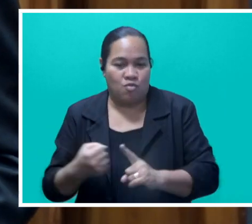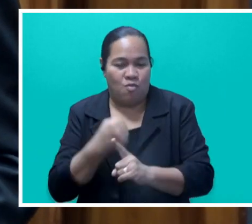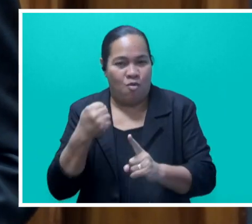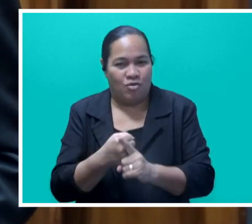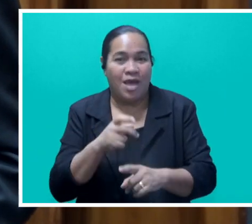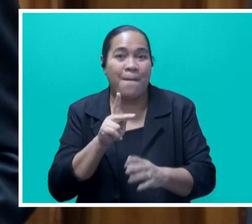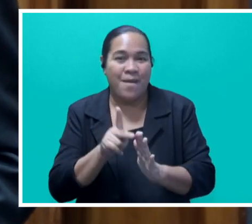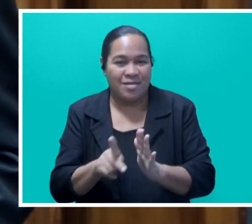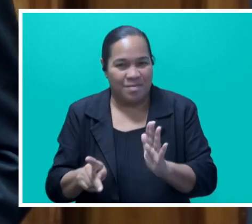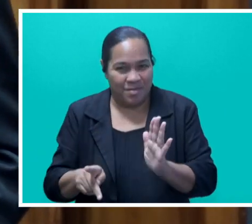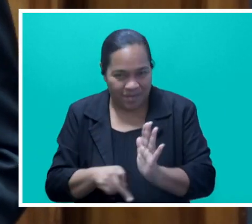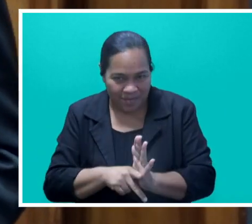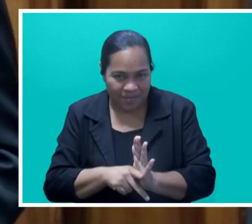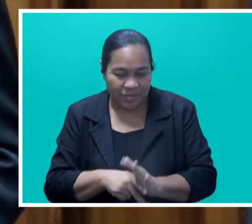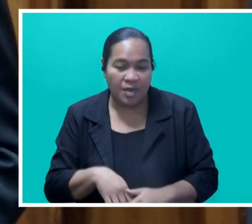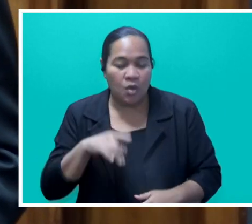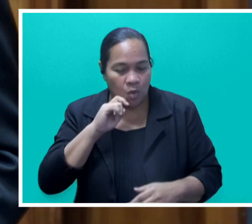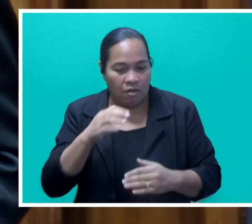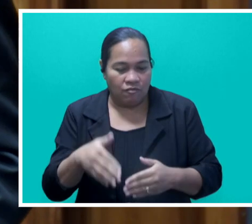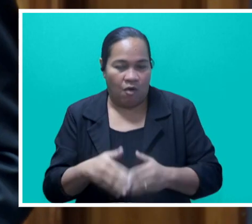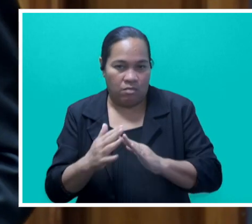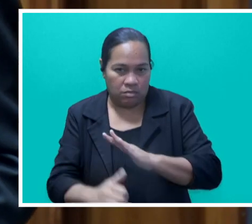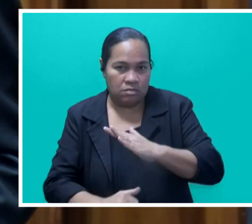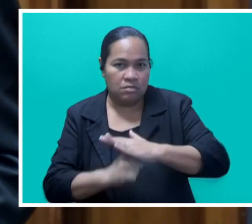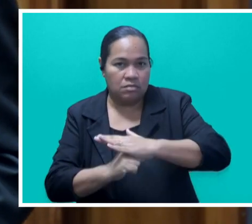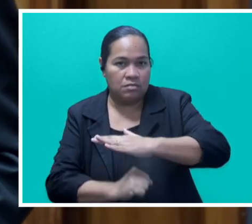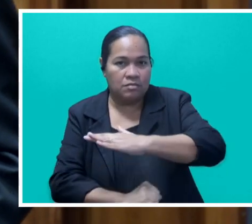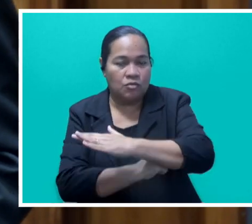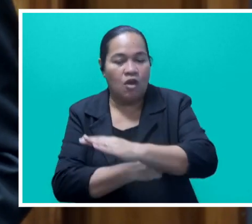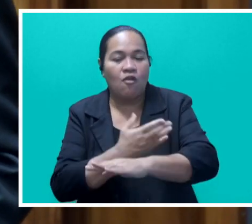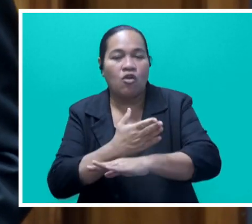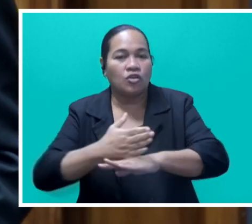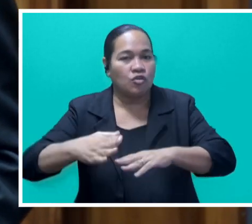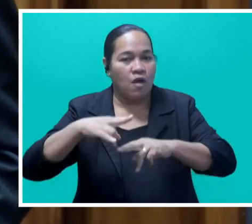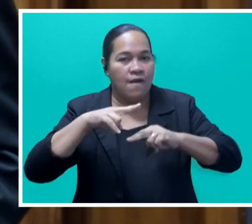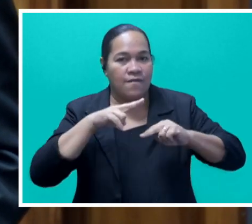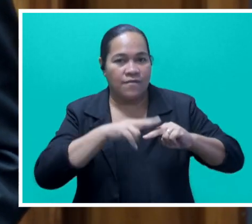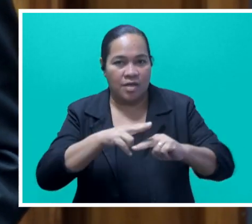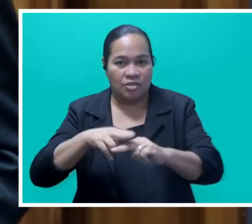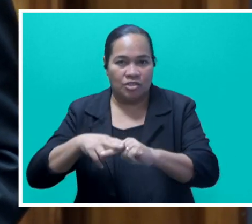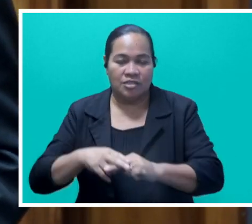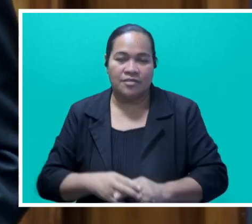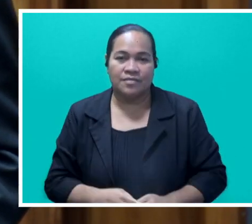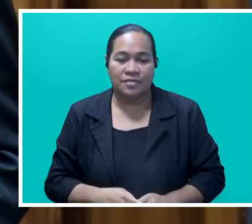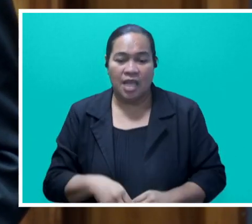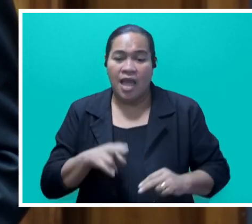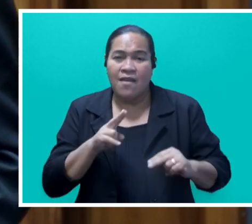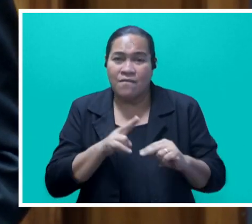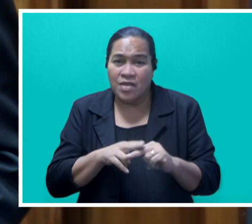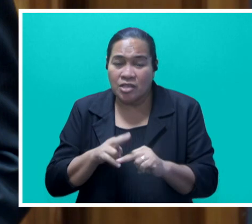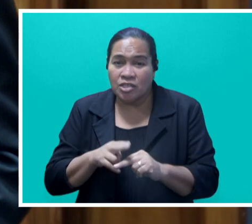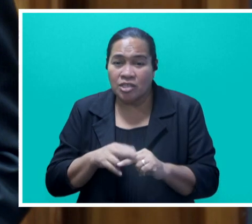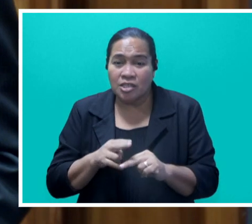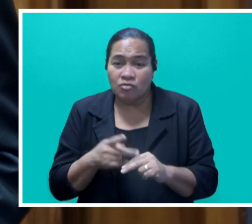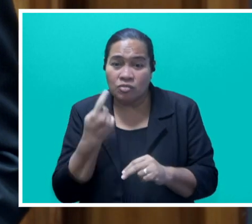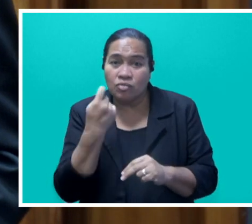principles, which must form the foundation of a new Fiji. Fiji is a few months away